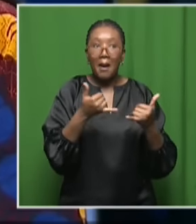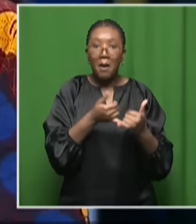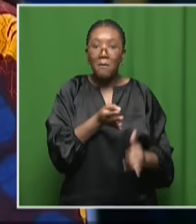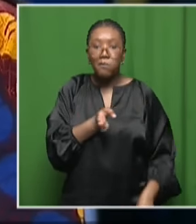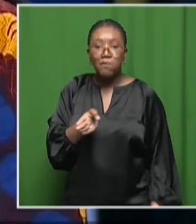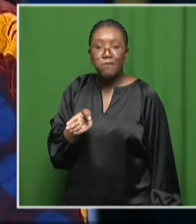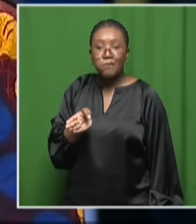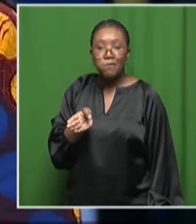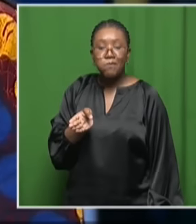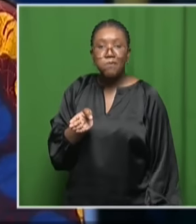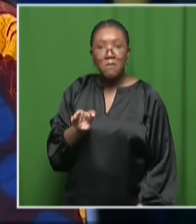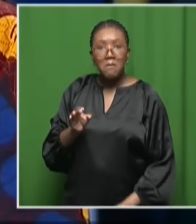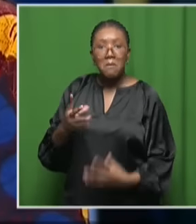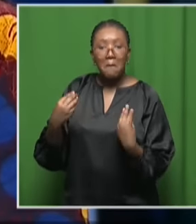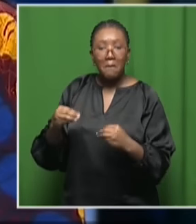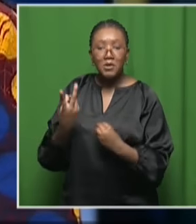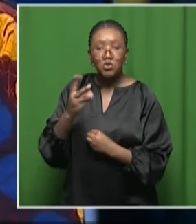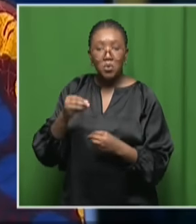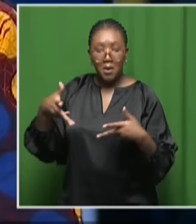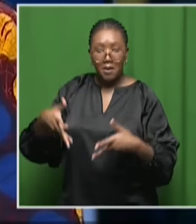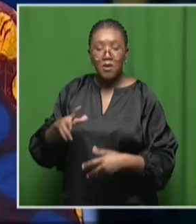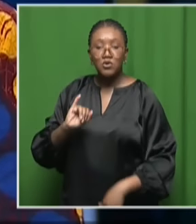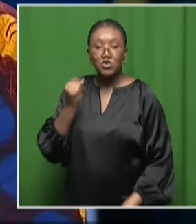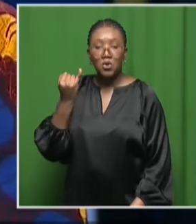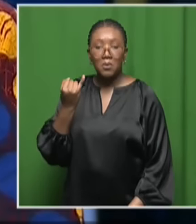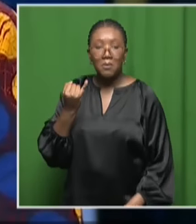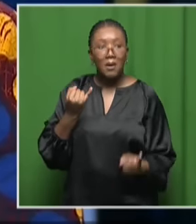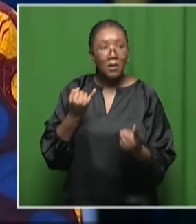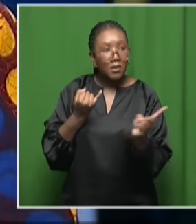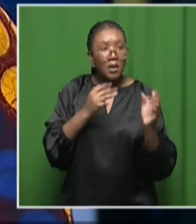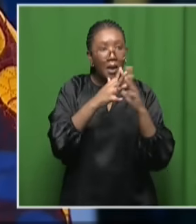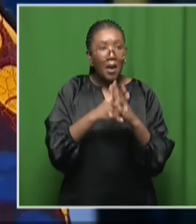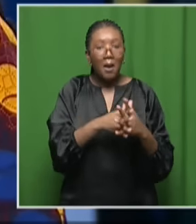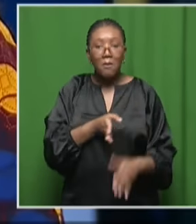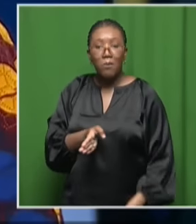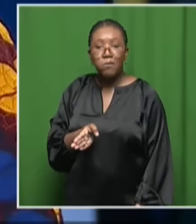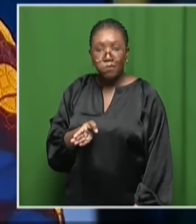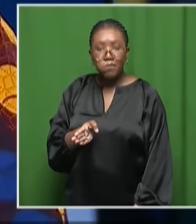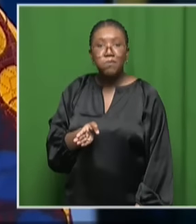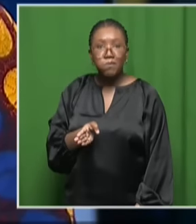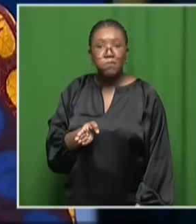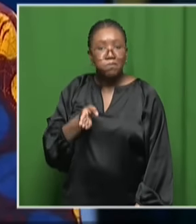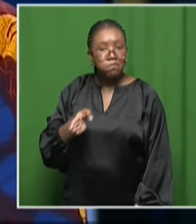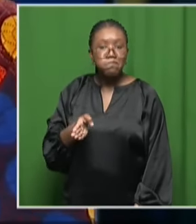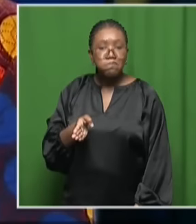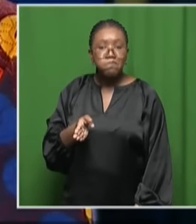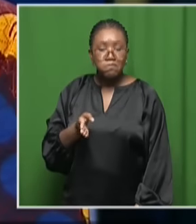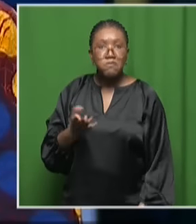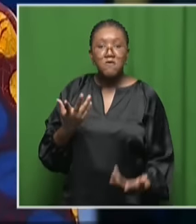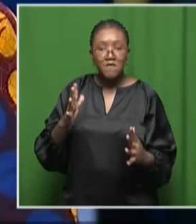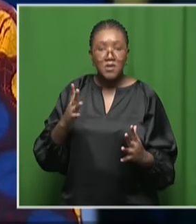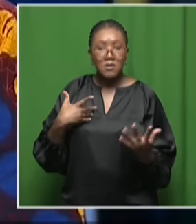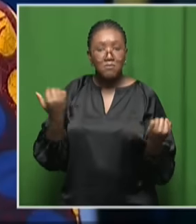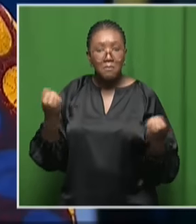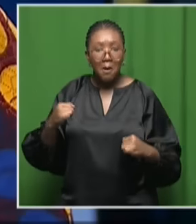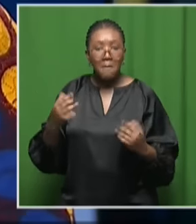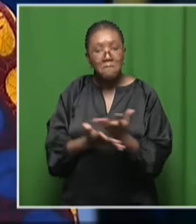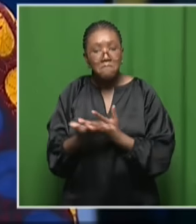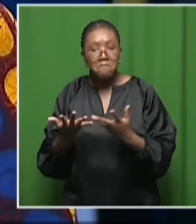Everybody who was in business in the US who said that they were going to come to the B20 came to the B20 and made deals